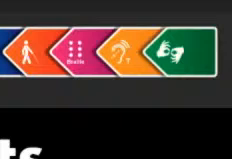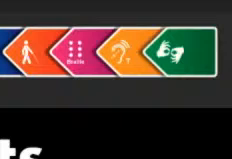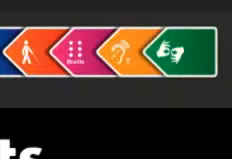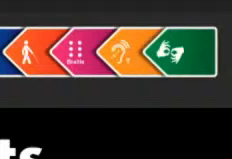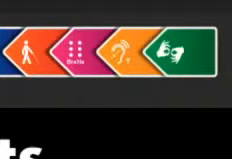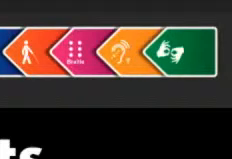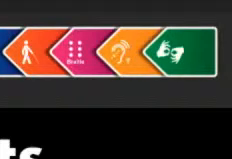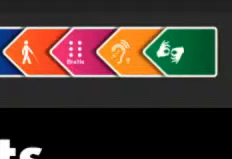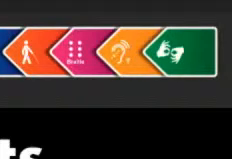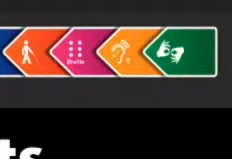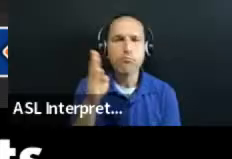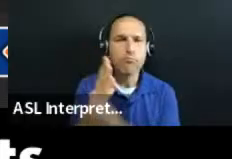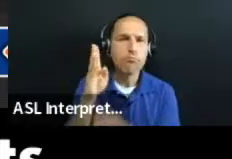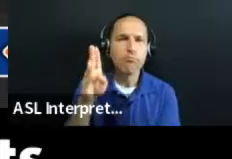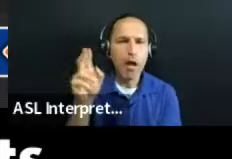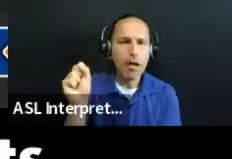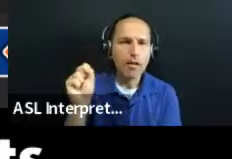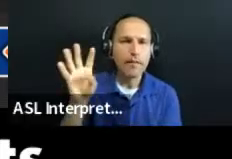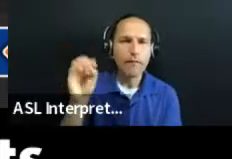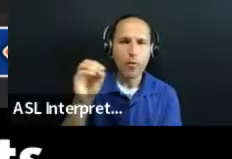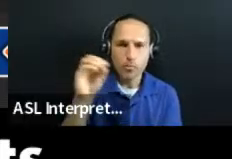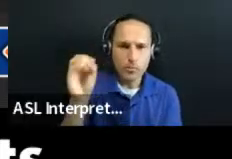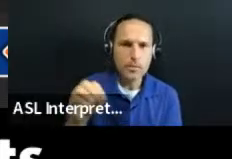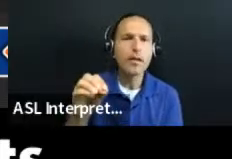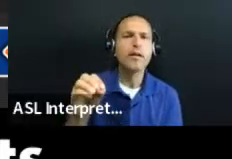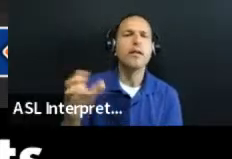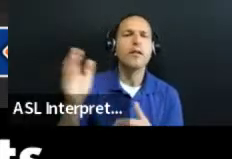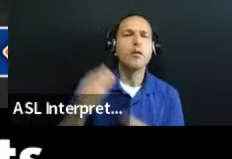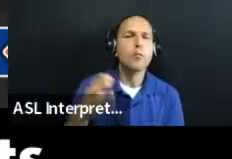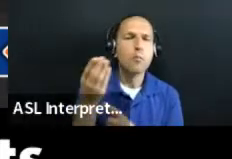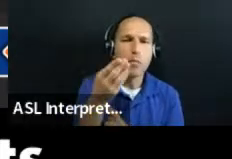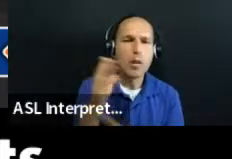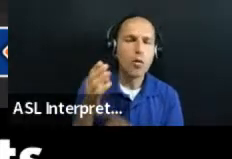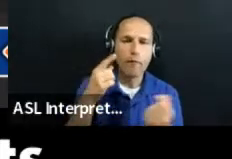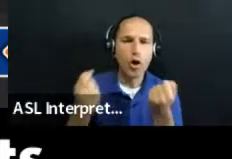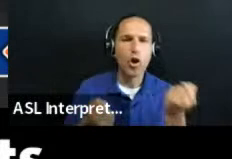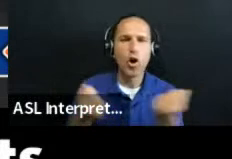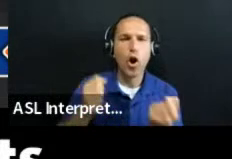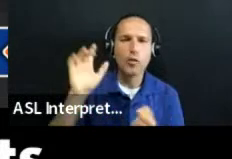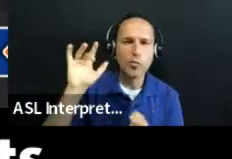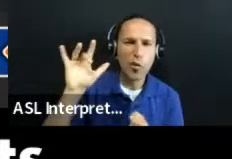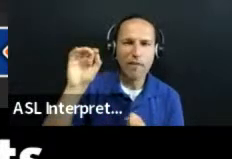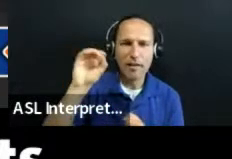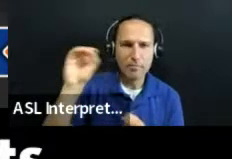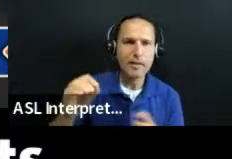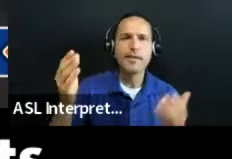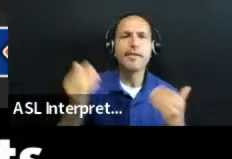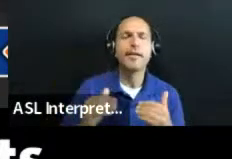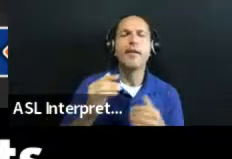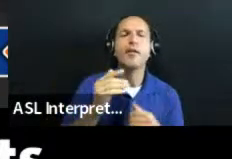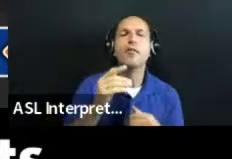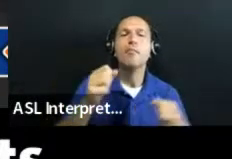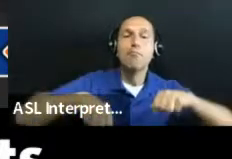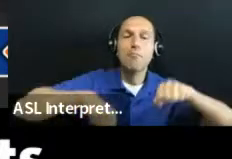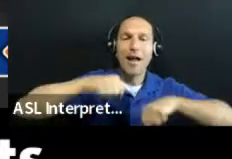which is 40%, blue for car, which is 25%, and red for bike, which is also